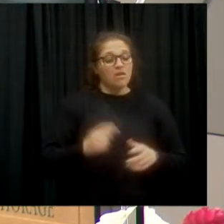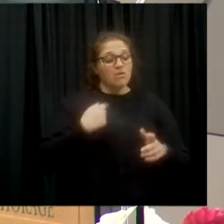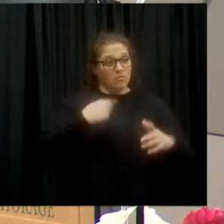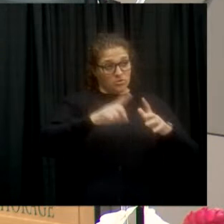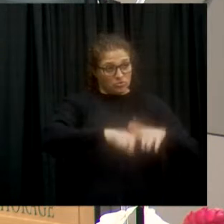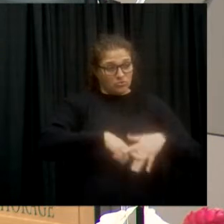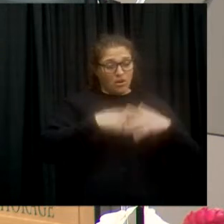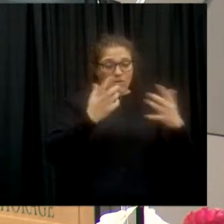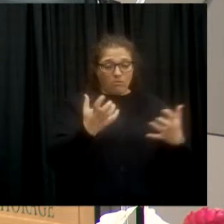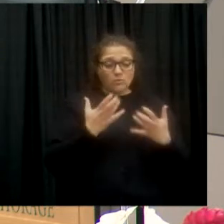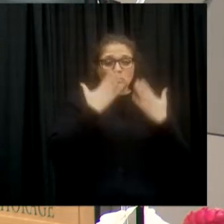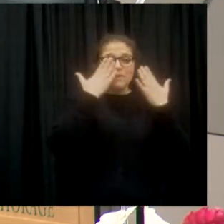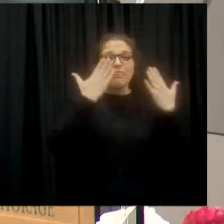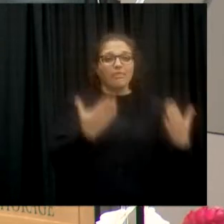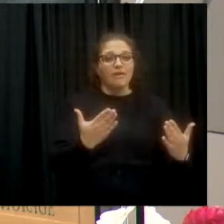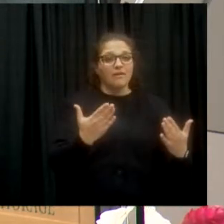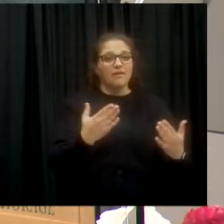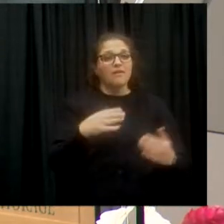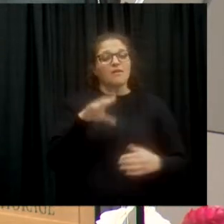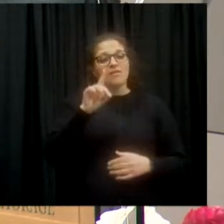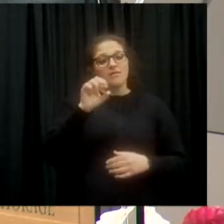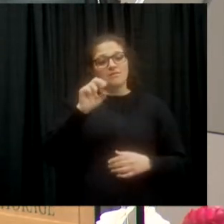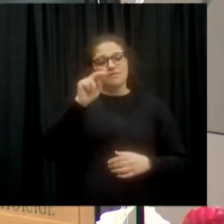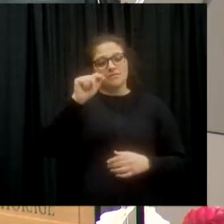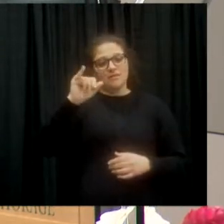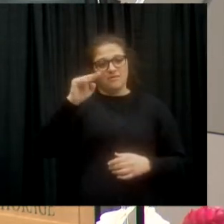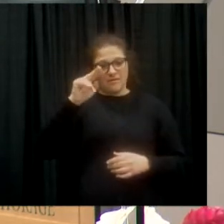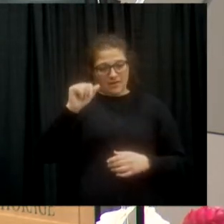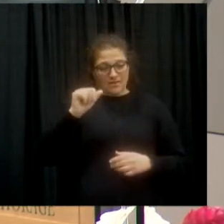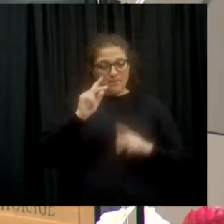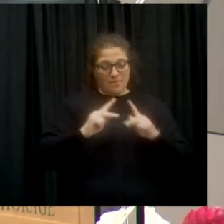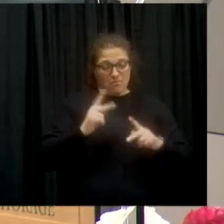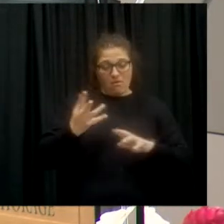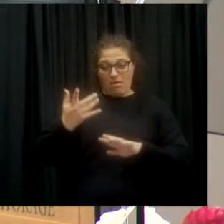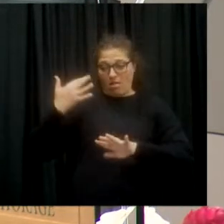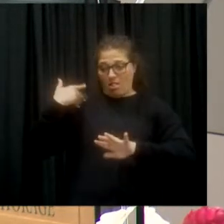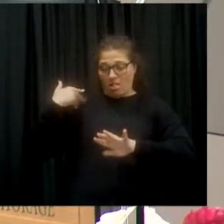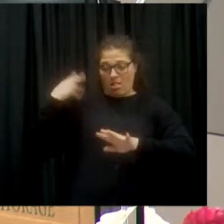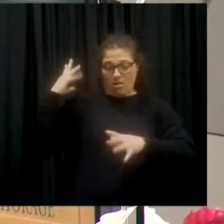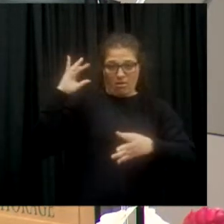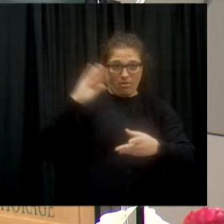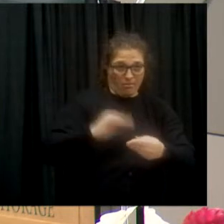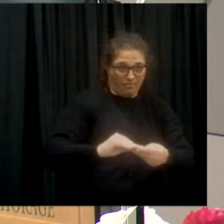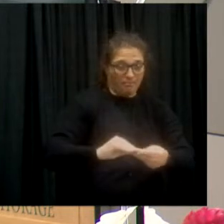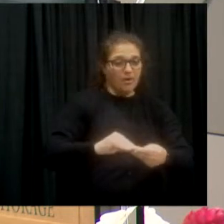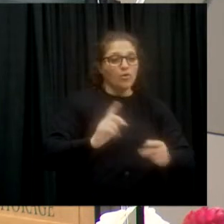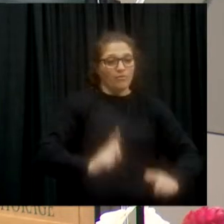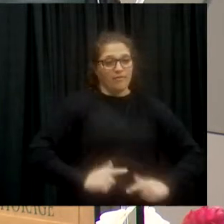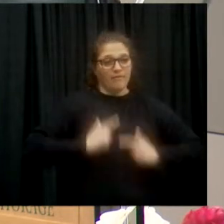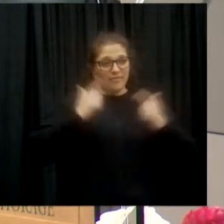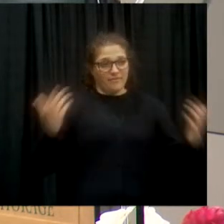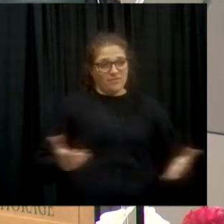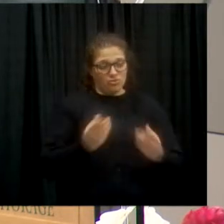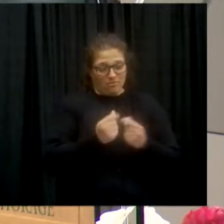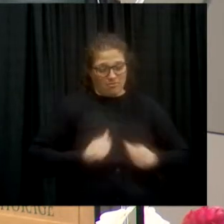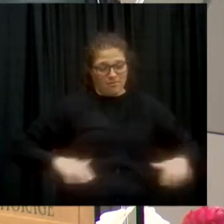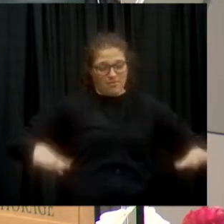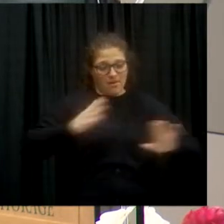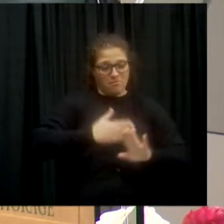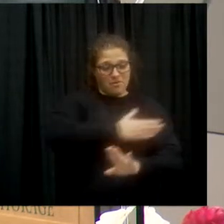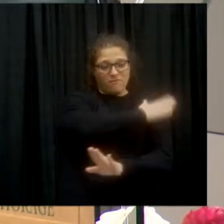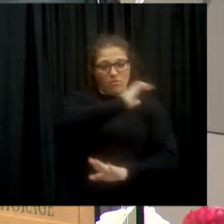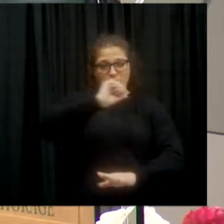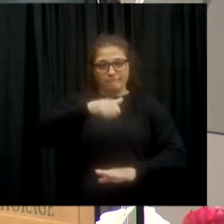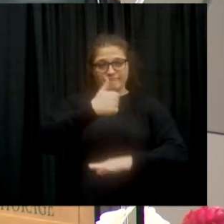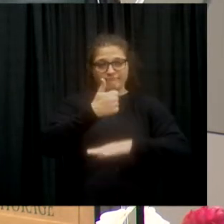to acknowledge with gratitude the Dena'ina people, both past and present, who have lived on these lands since long before Anchorage was